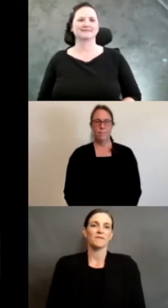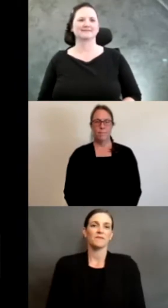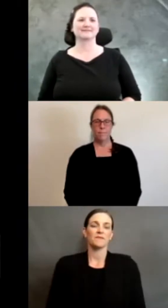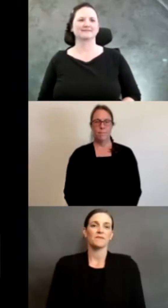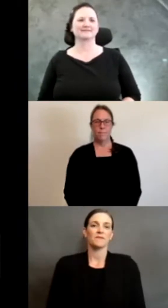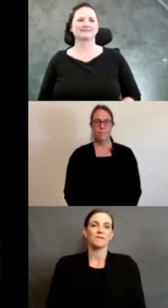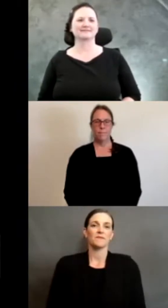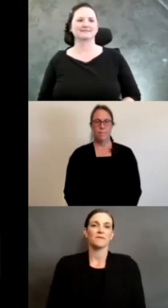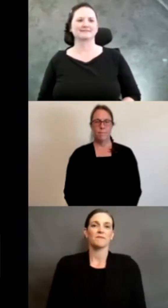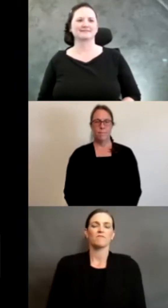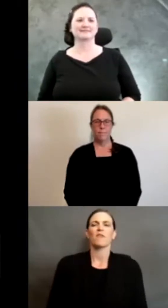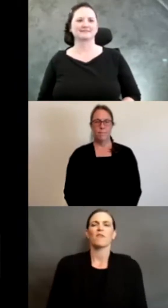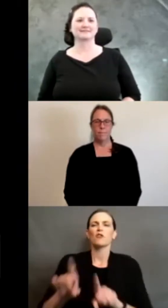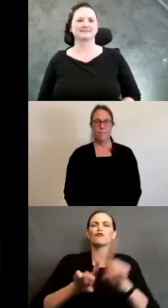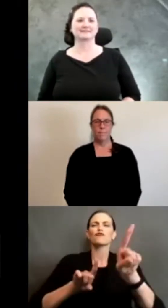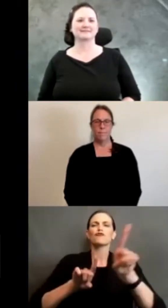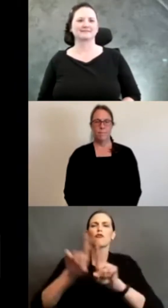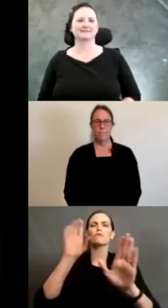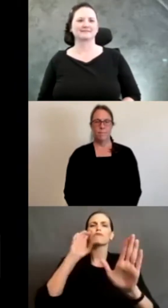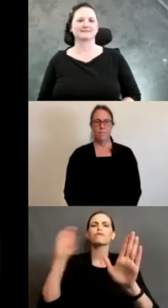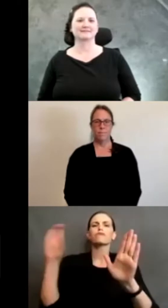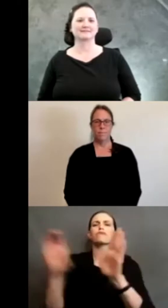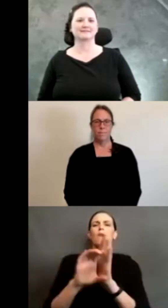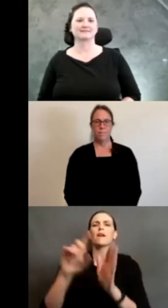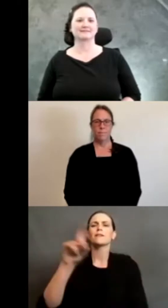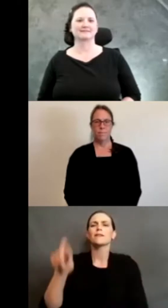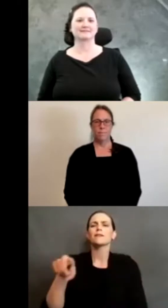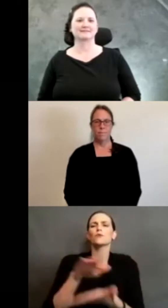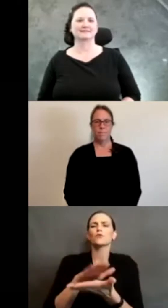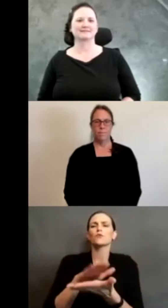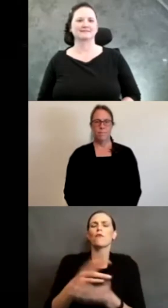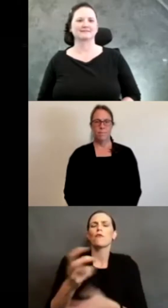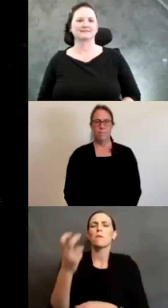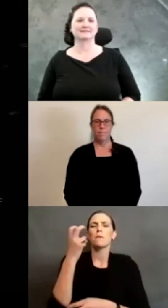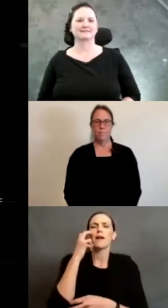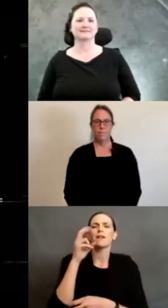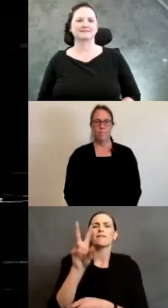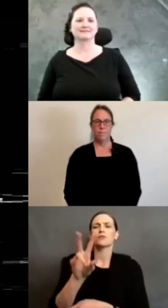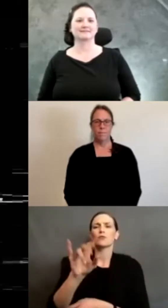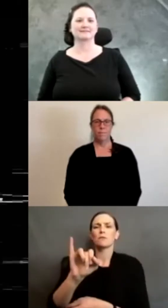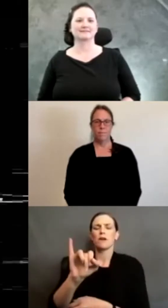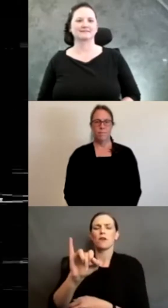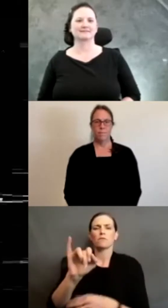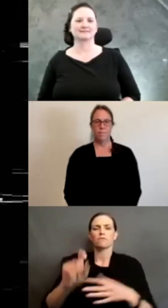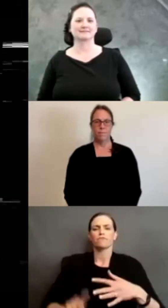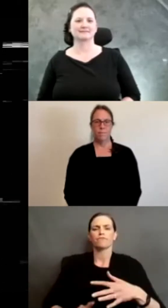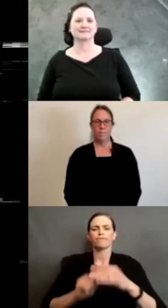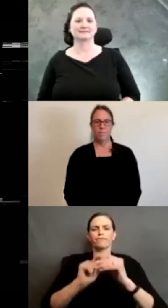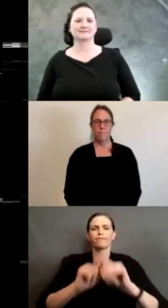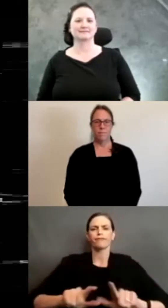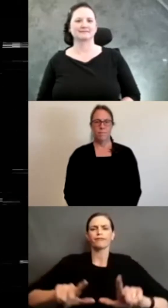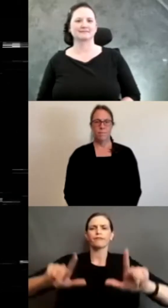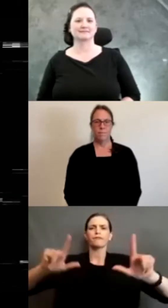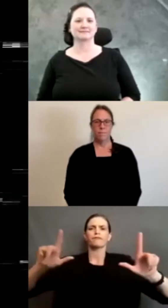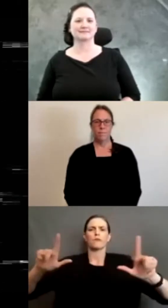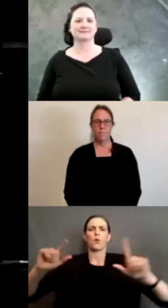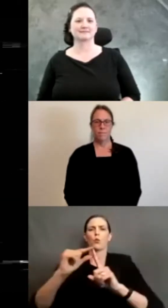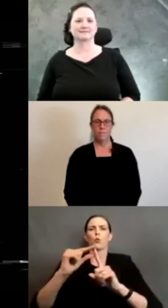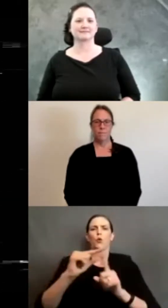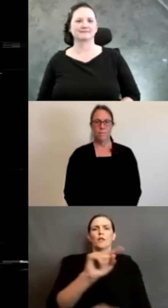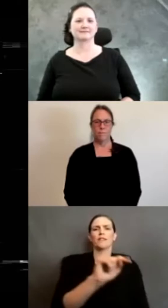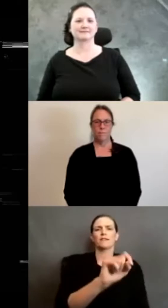The star logo for the Texas School for the Blind and Visually Impaired appears on the screen. The words TSBVI Film